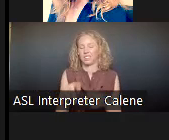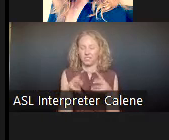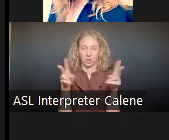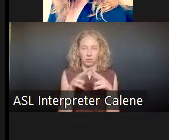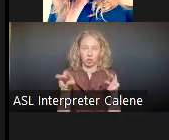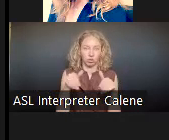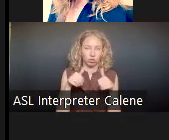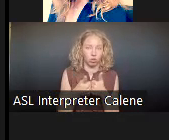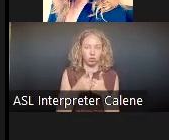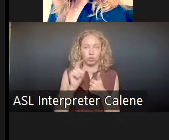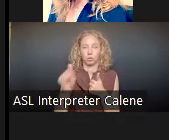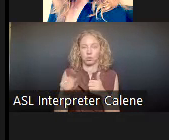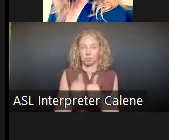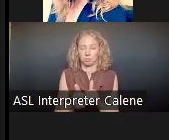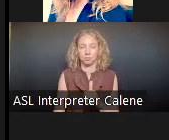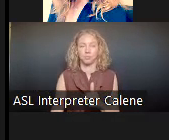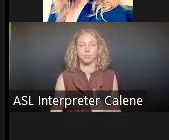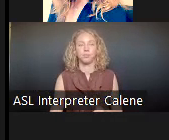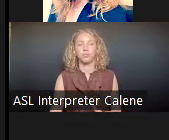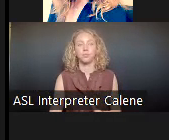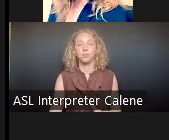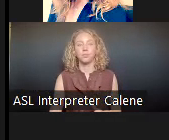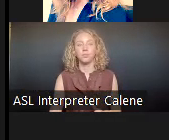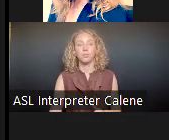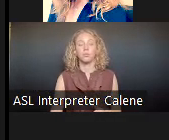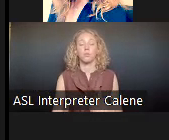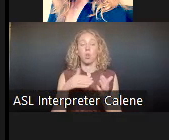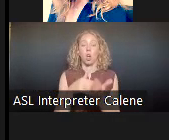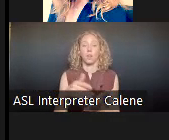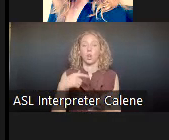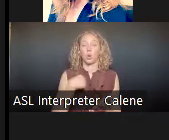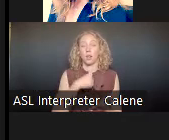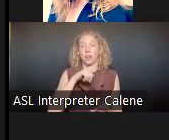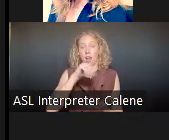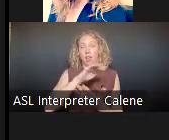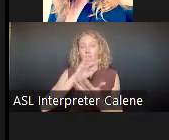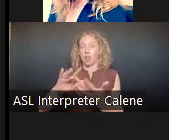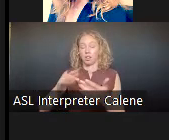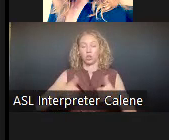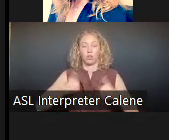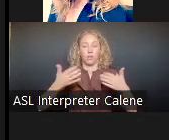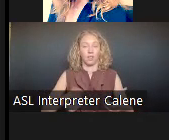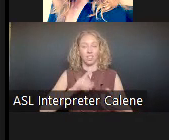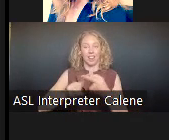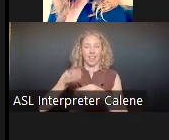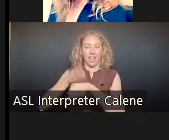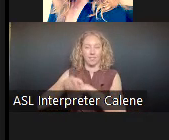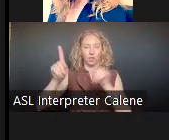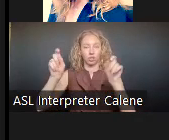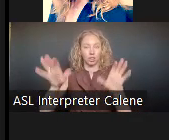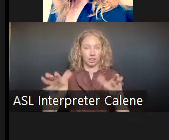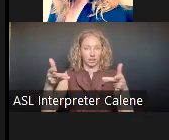difficult question. In most cases, we will not contact the survivor until after testing